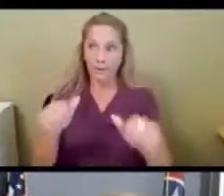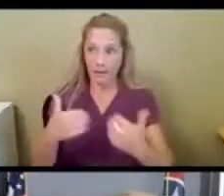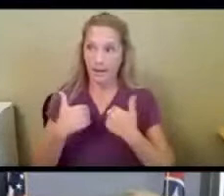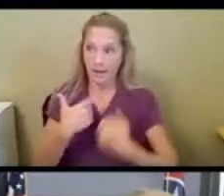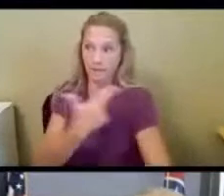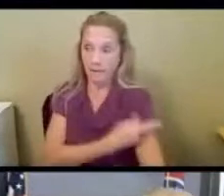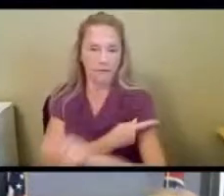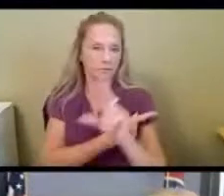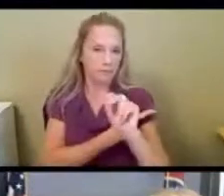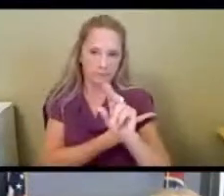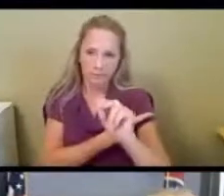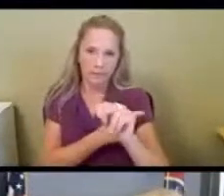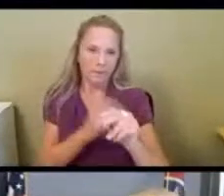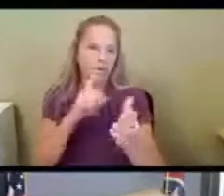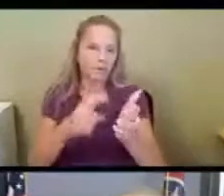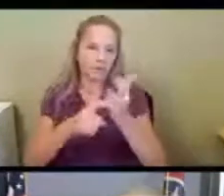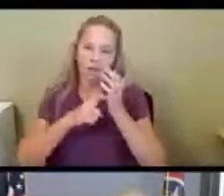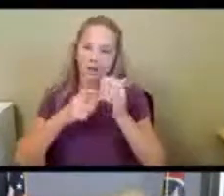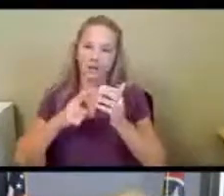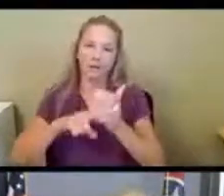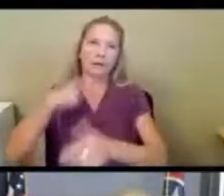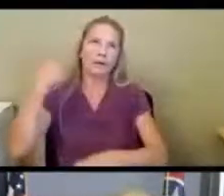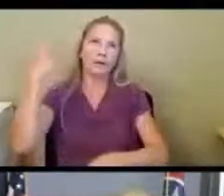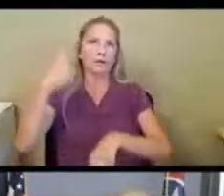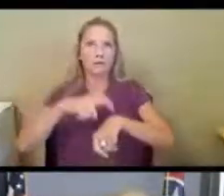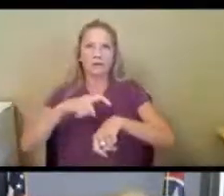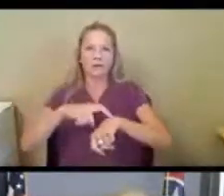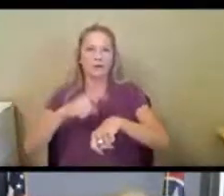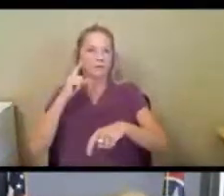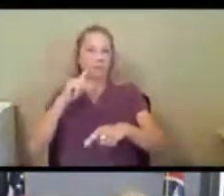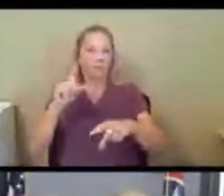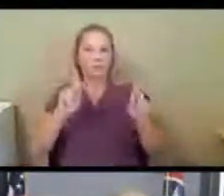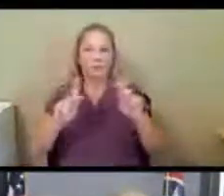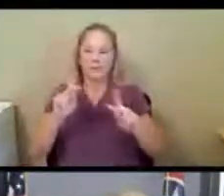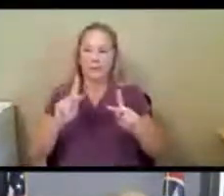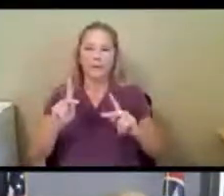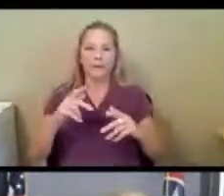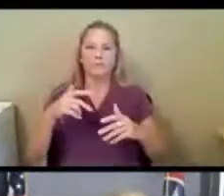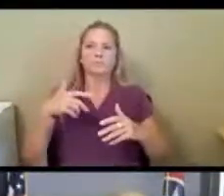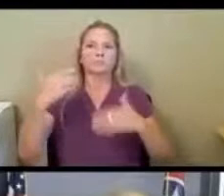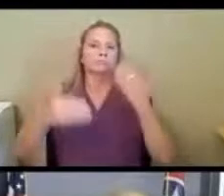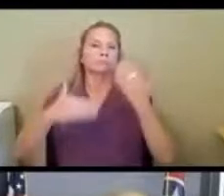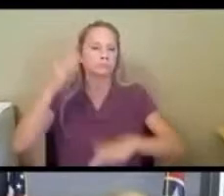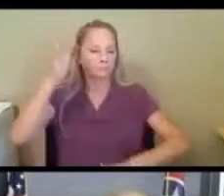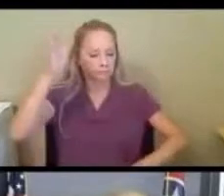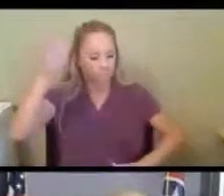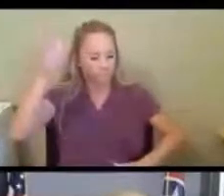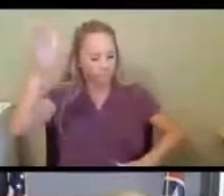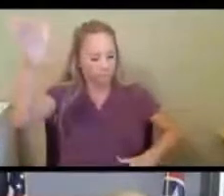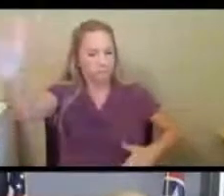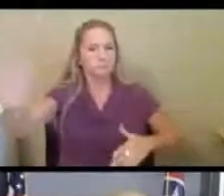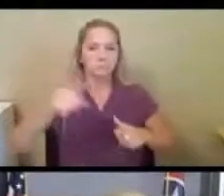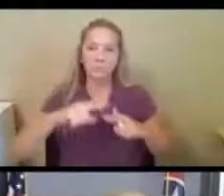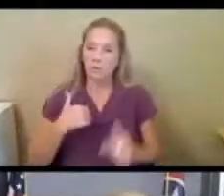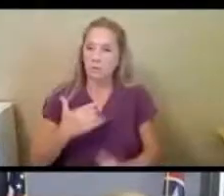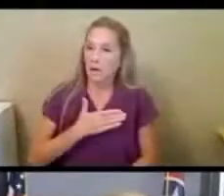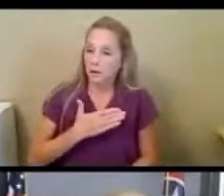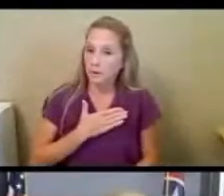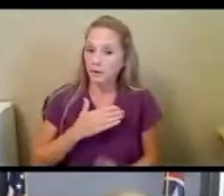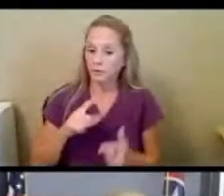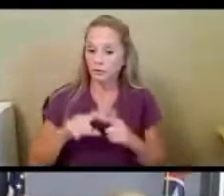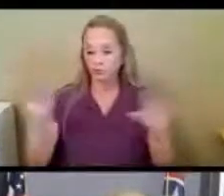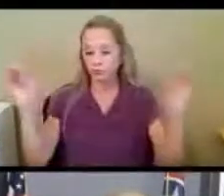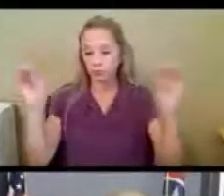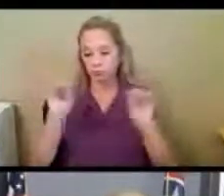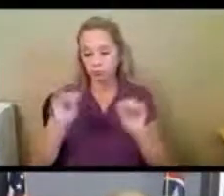take a long time to get the population vaccinated. So, but I'm happy to pull that together and come back with a proposal